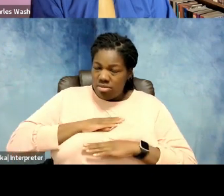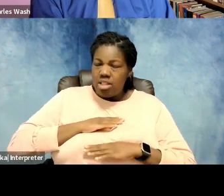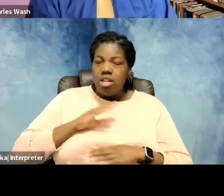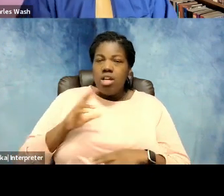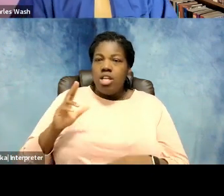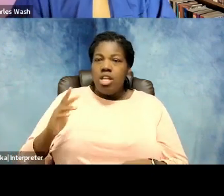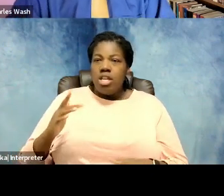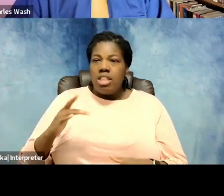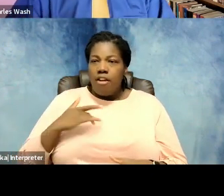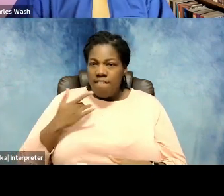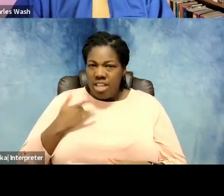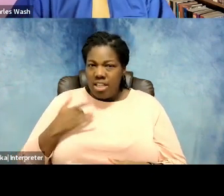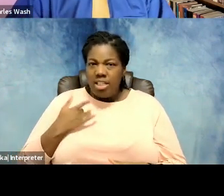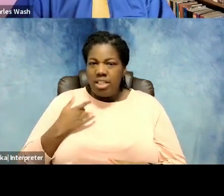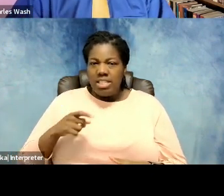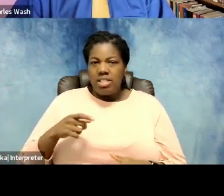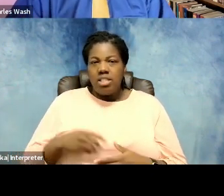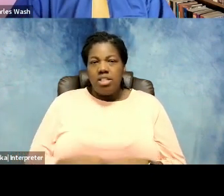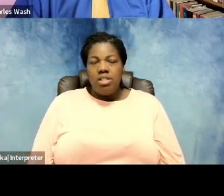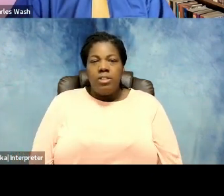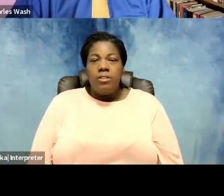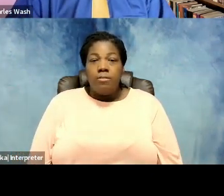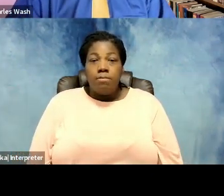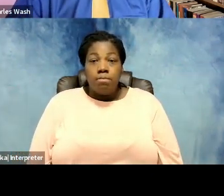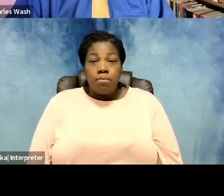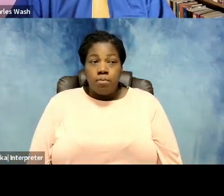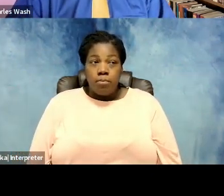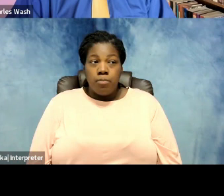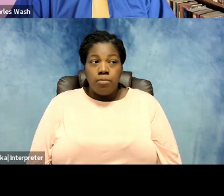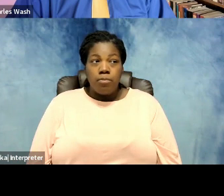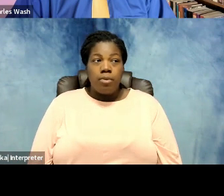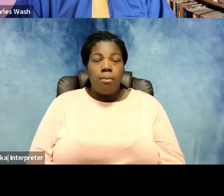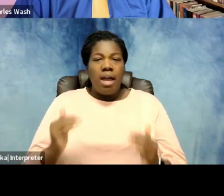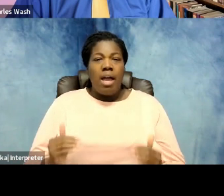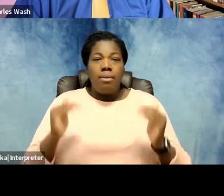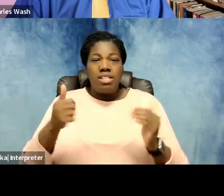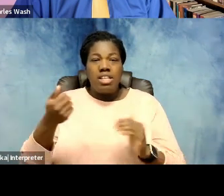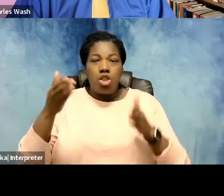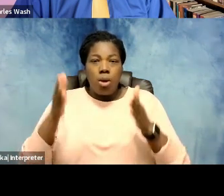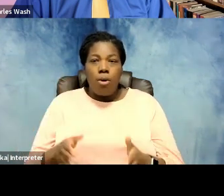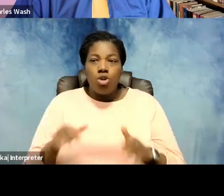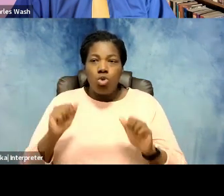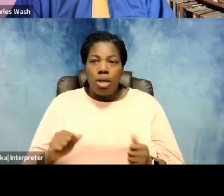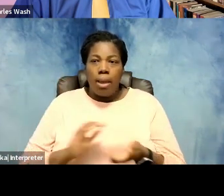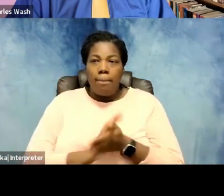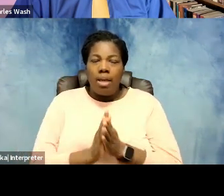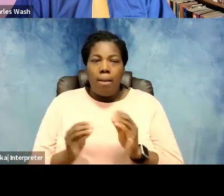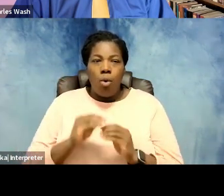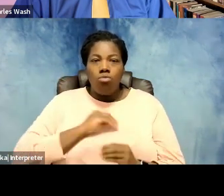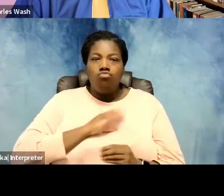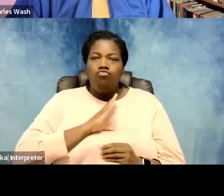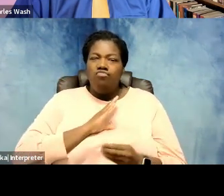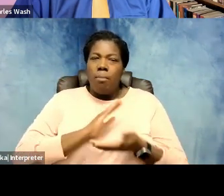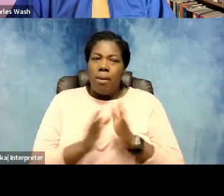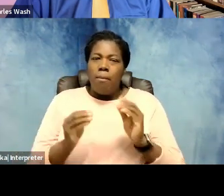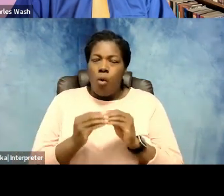What do they need in their community? And by uplifting someone else, you can become more of that leader. So it begins with